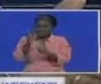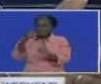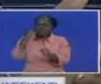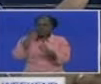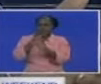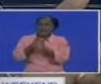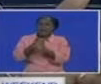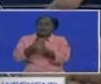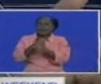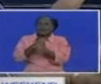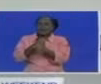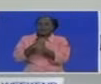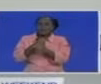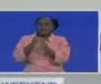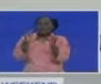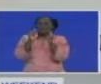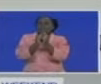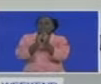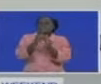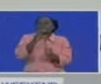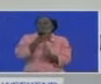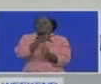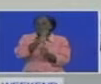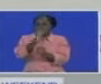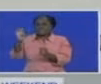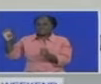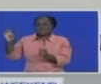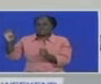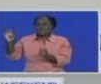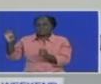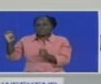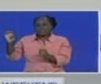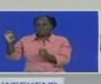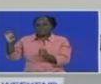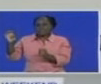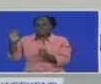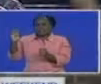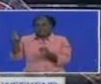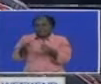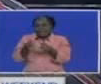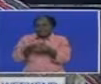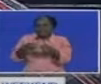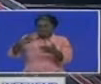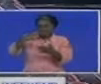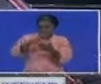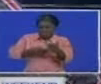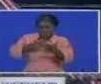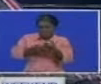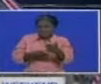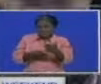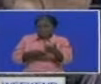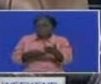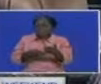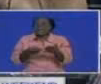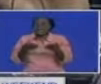working with the West, with the East, in terms of, as Professor said, the contracts and so forth and so forth. So